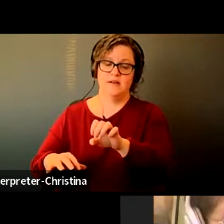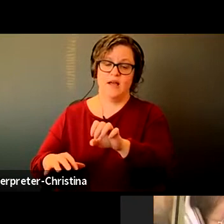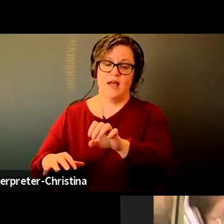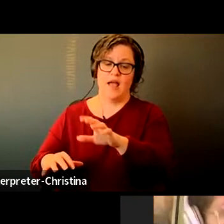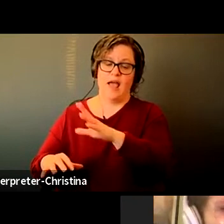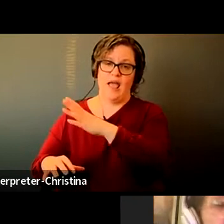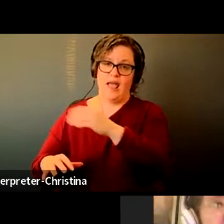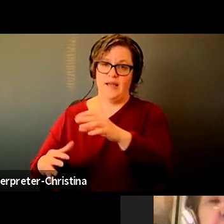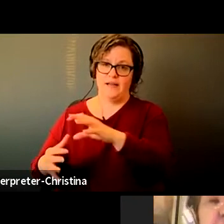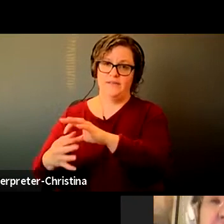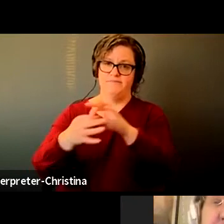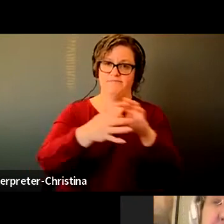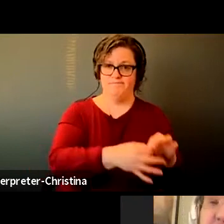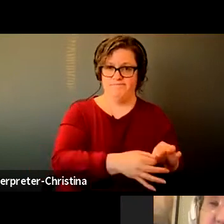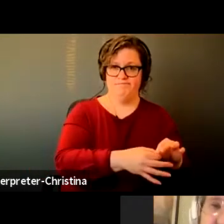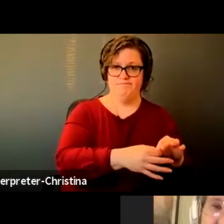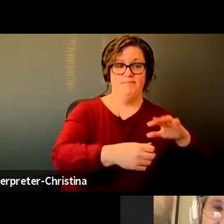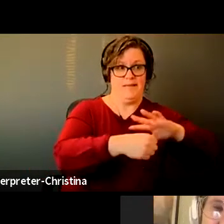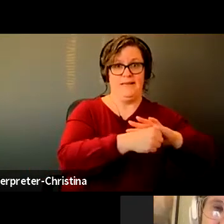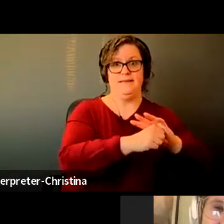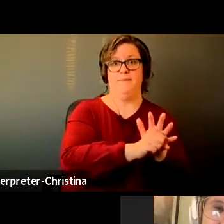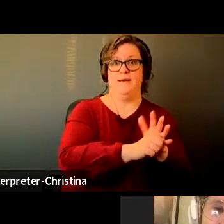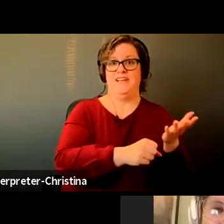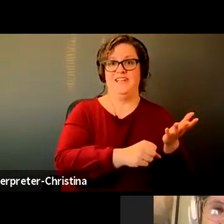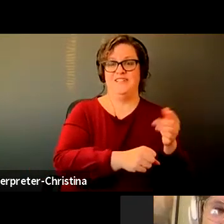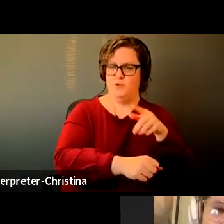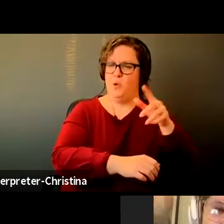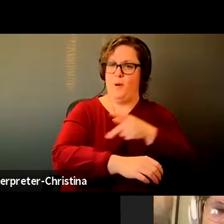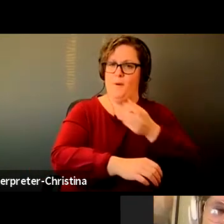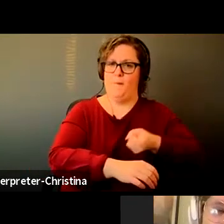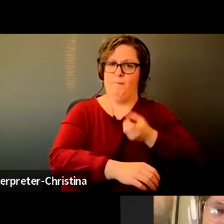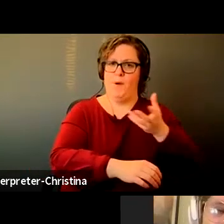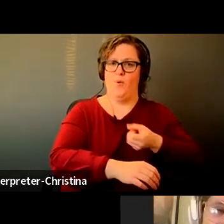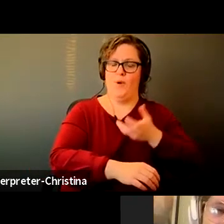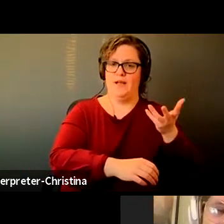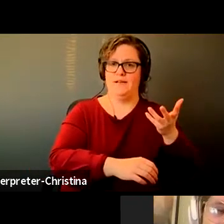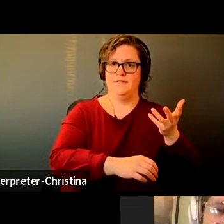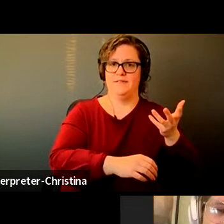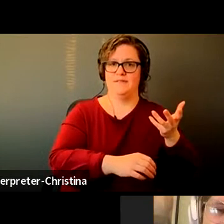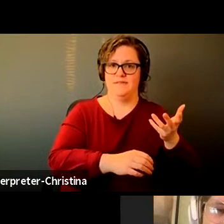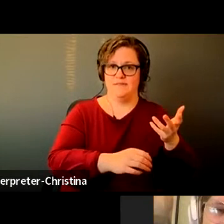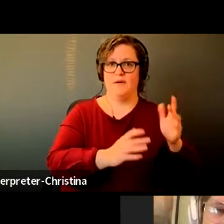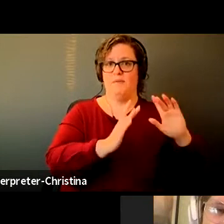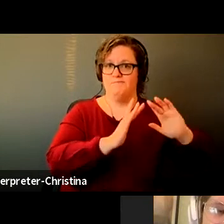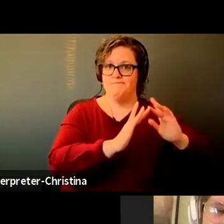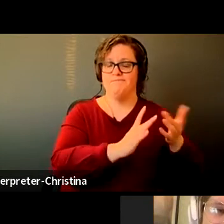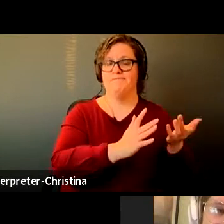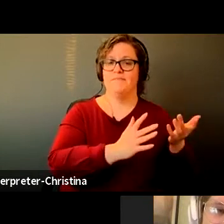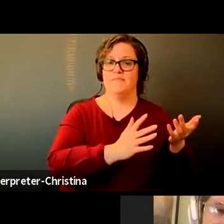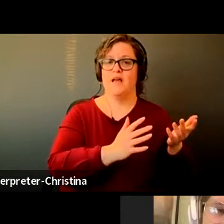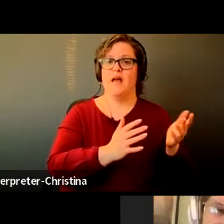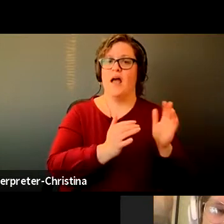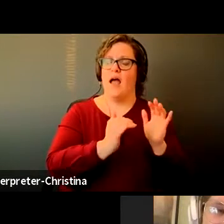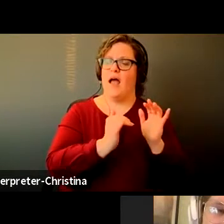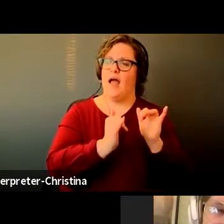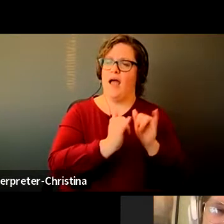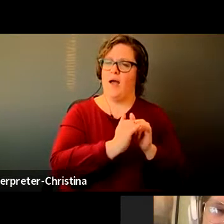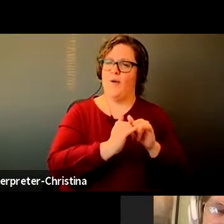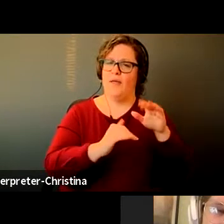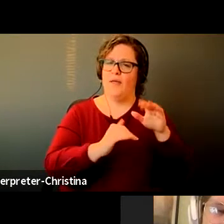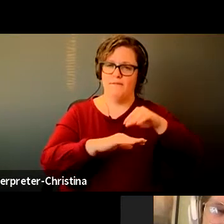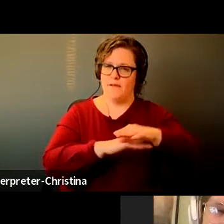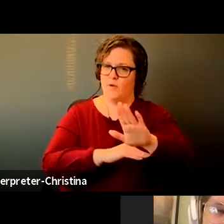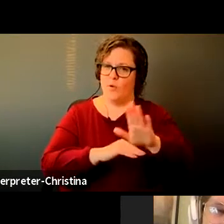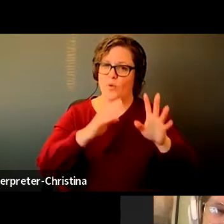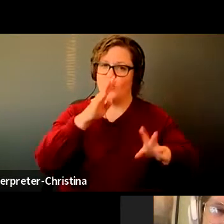proper as a poet in its pandemic overhaul and the violences that Canadian art holds? How does that inform your creative lens in